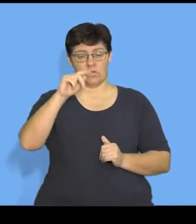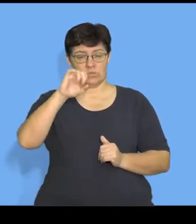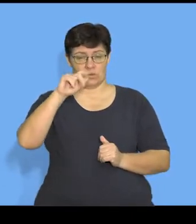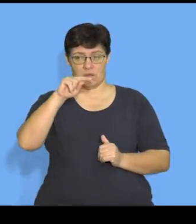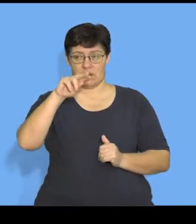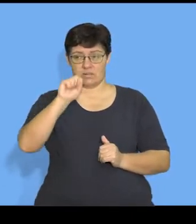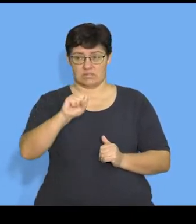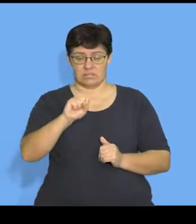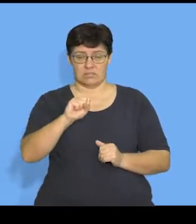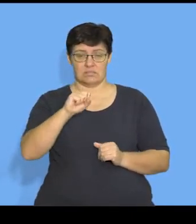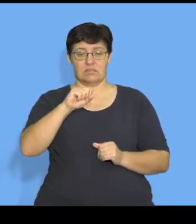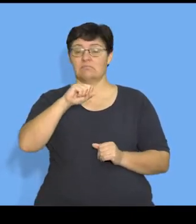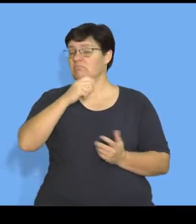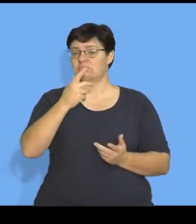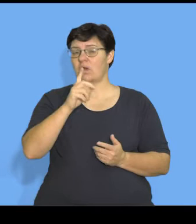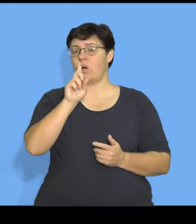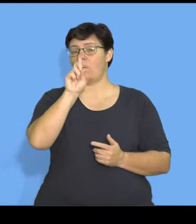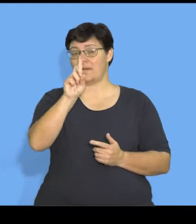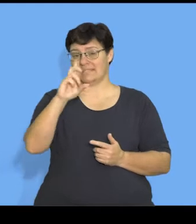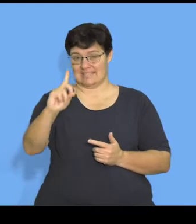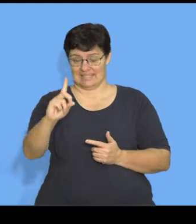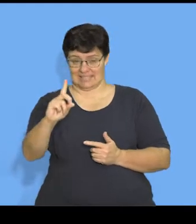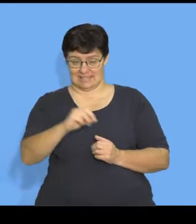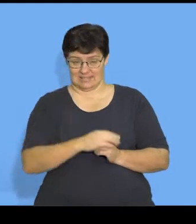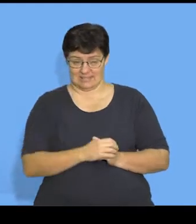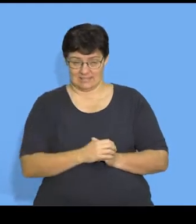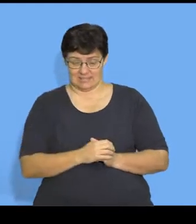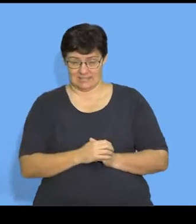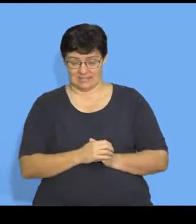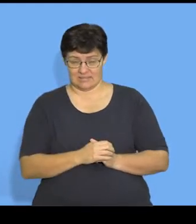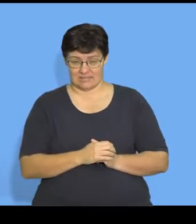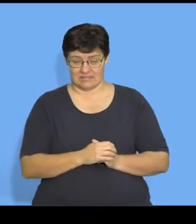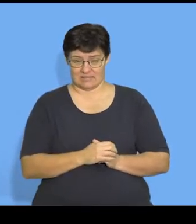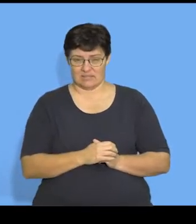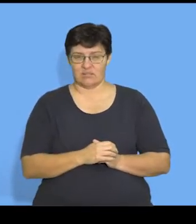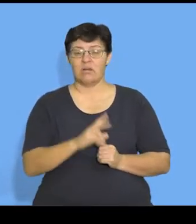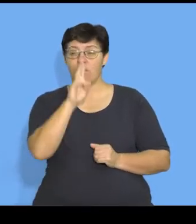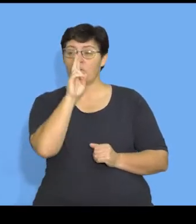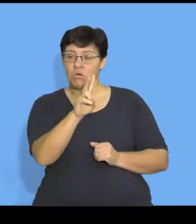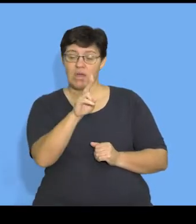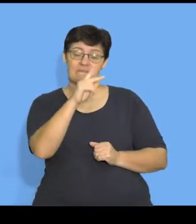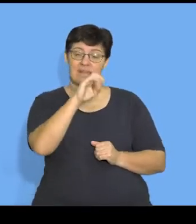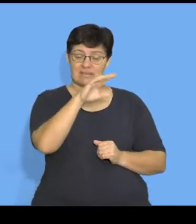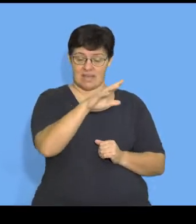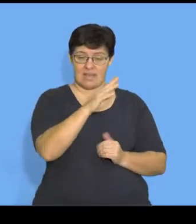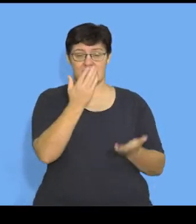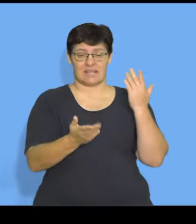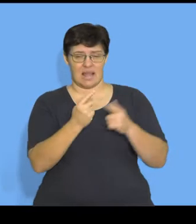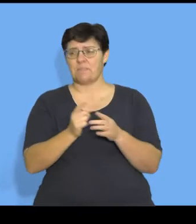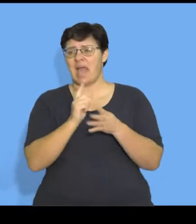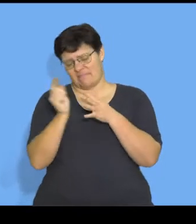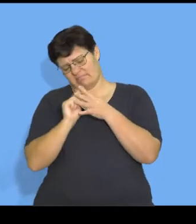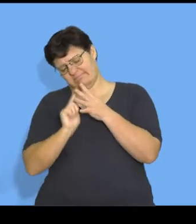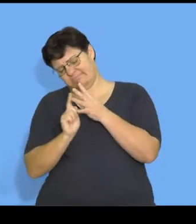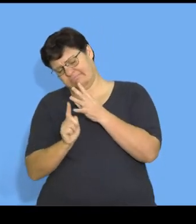motion in one dimension. Today, we're only going to look at vectors and scalars, but there's all of